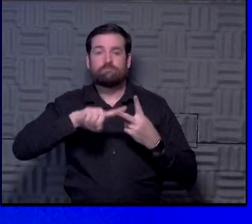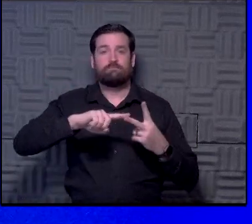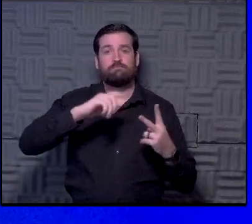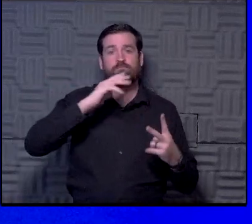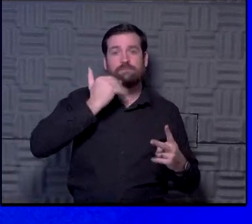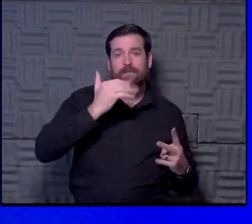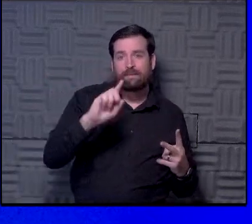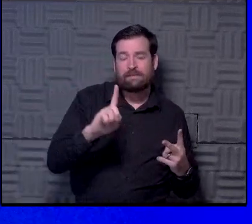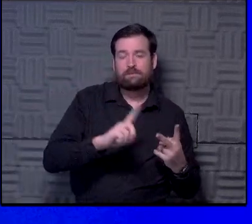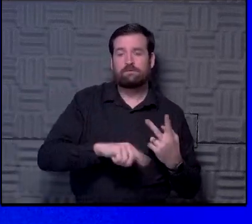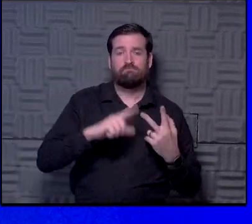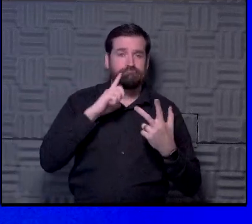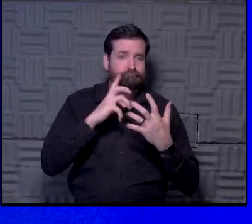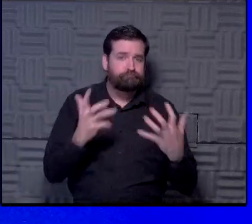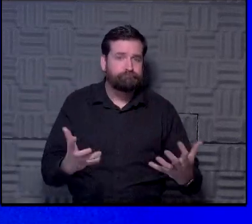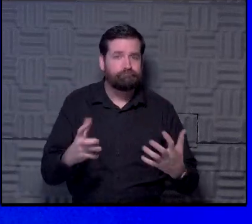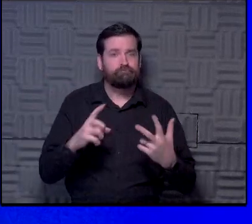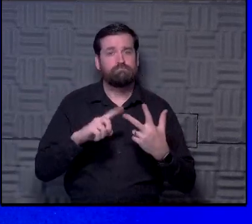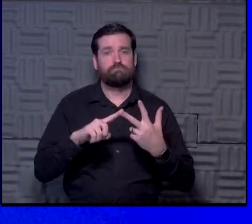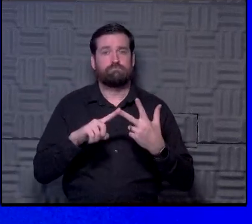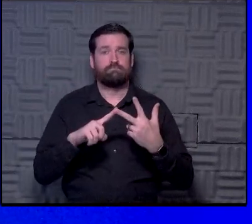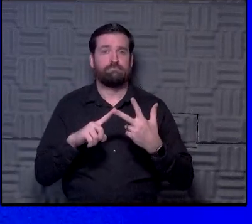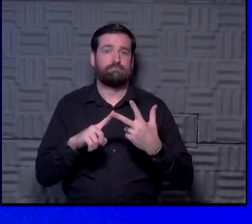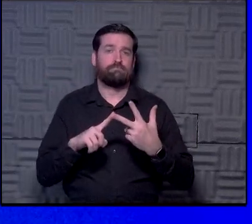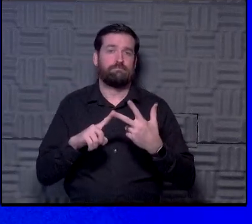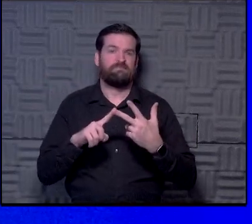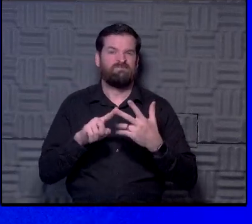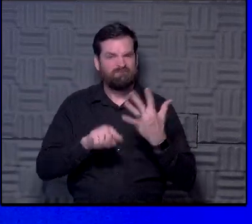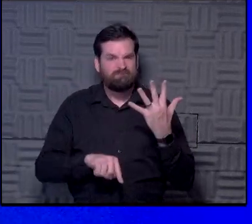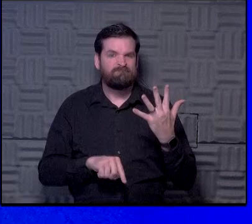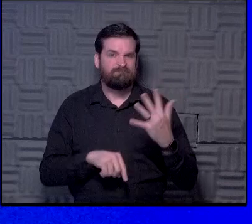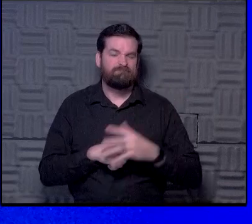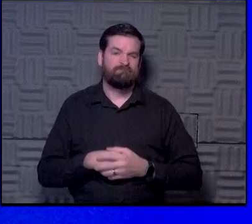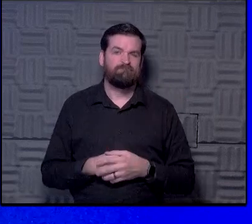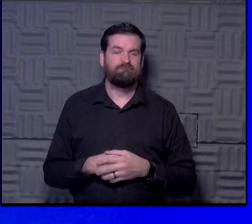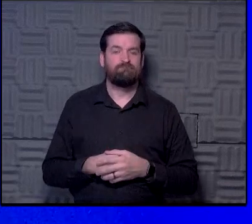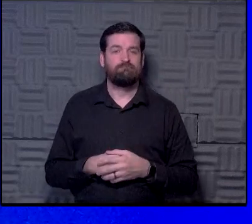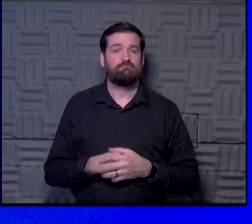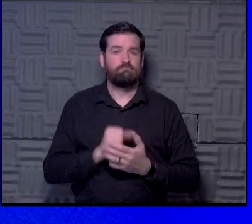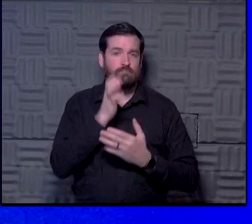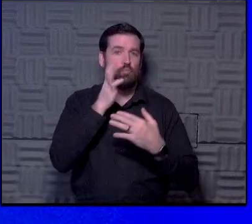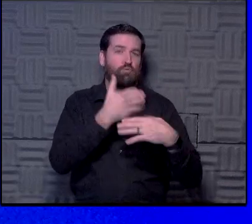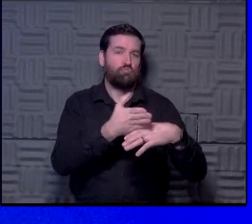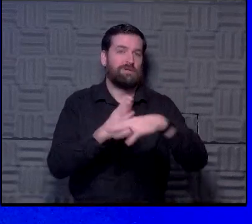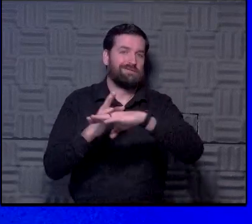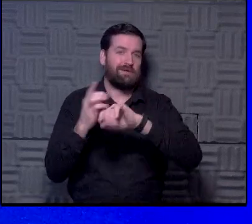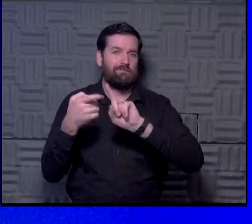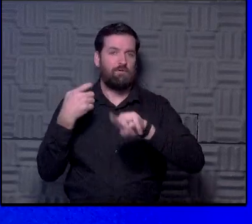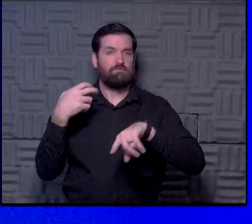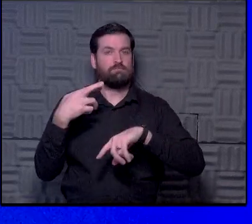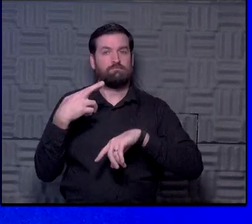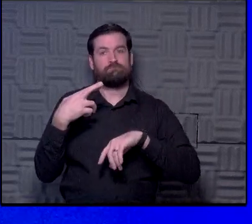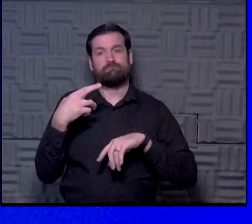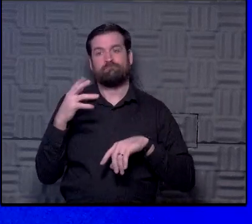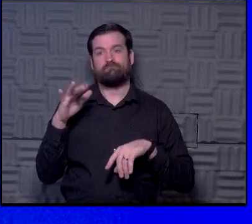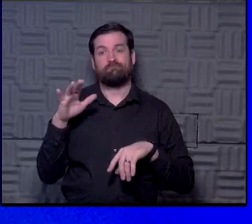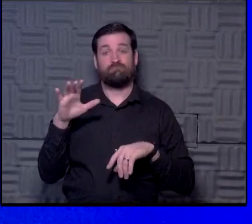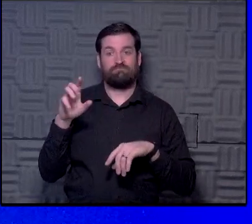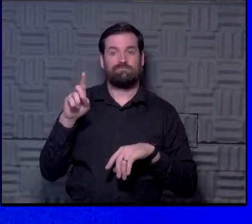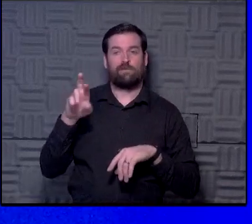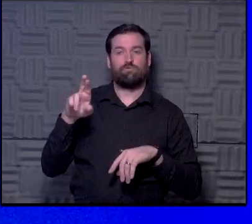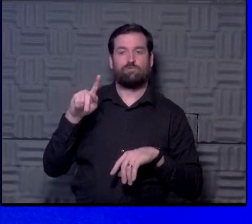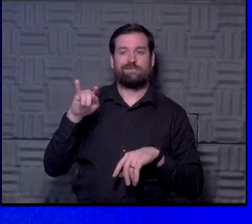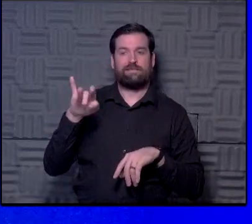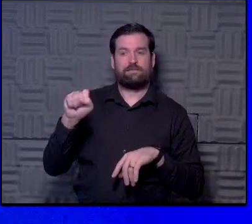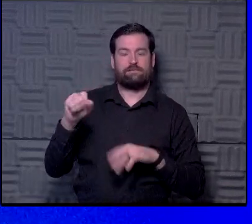diabetes, weight, obesity, things of that nature. So, that will protect you from the risk of getting, just as Dr. Steit